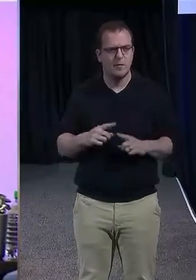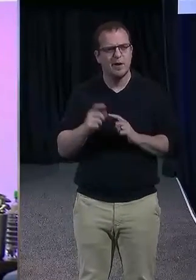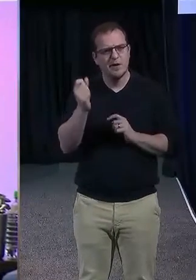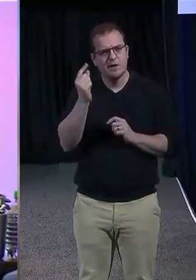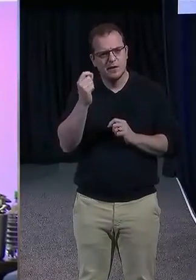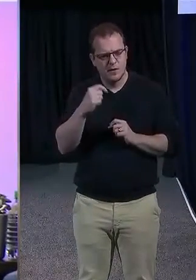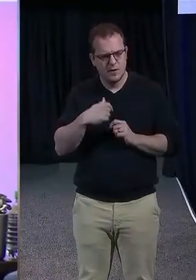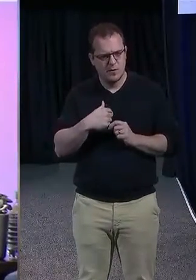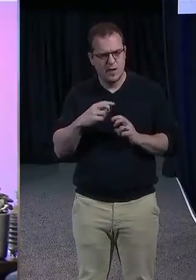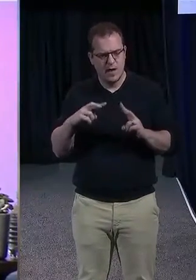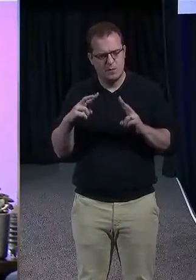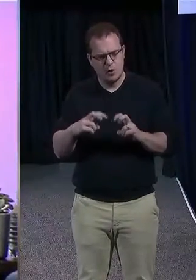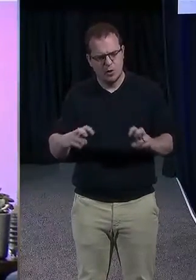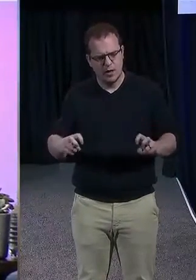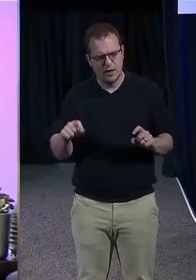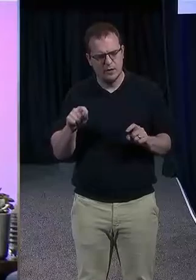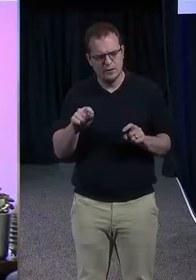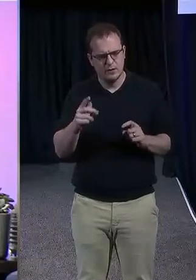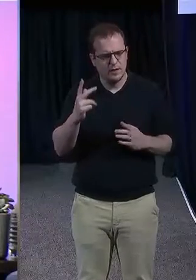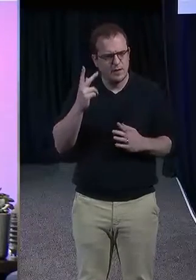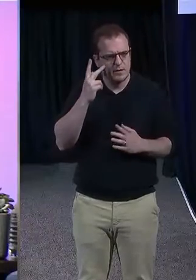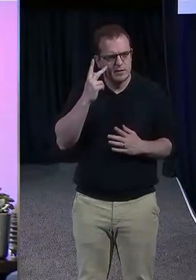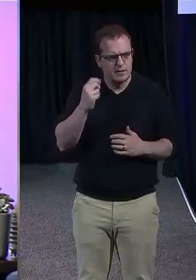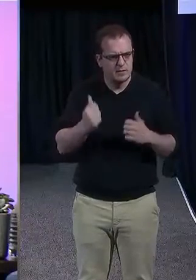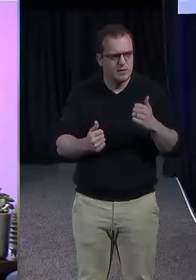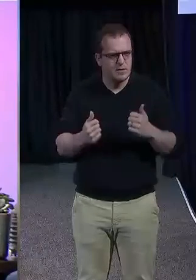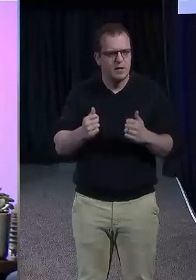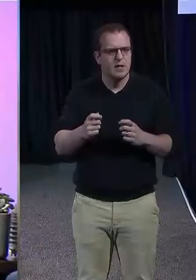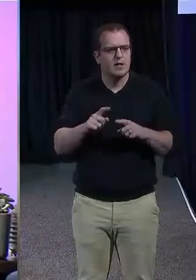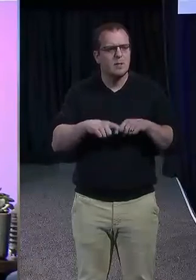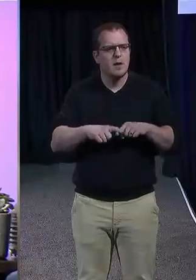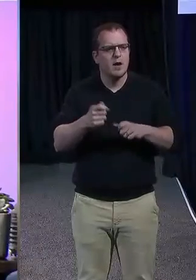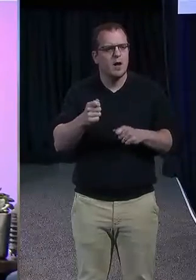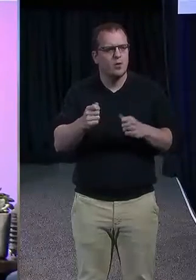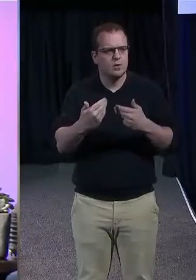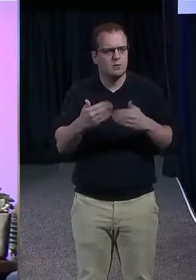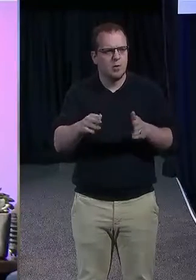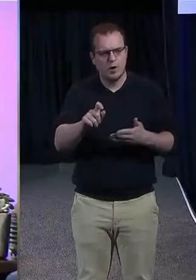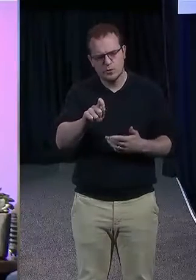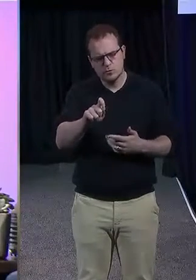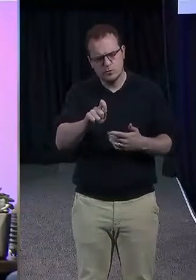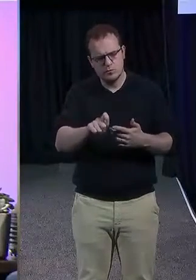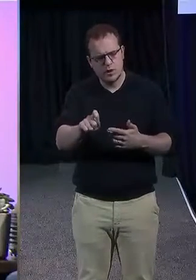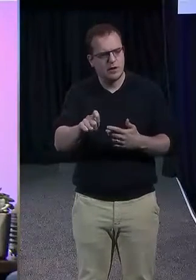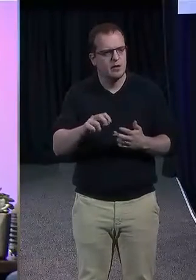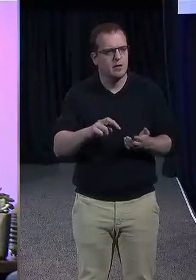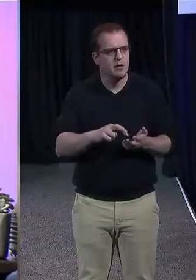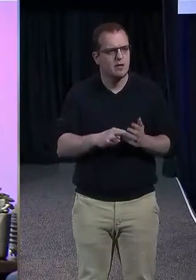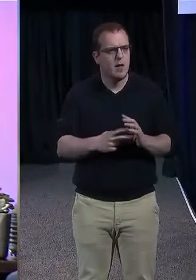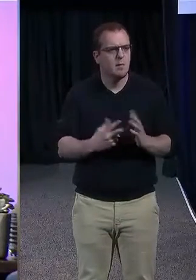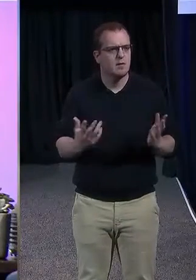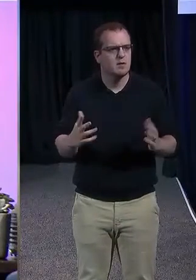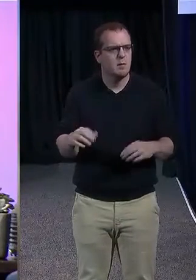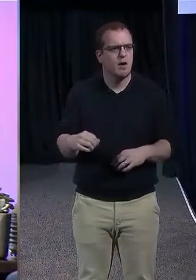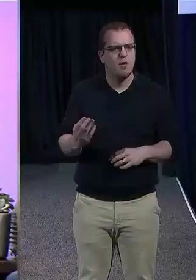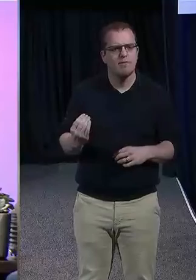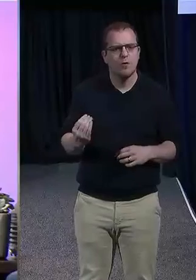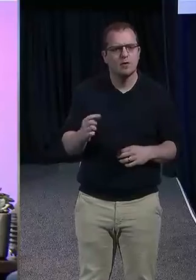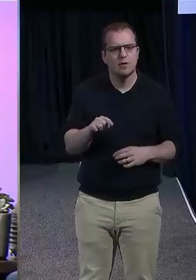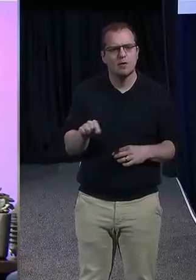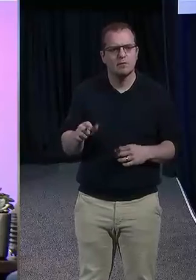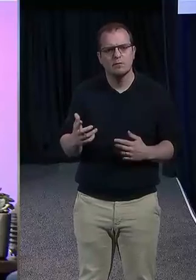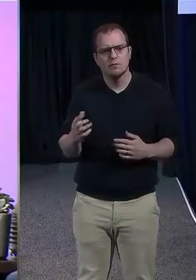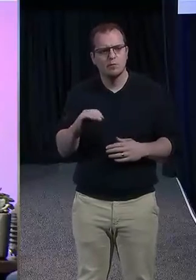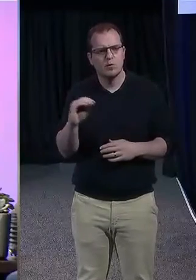the fact that depending on which box you check, about 13 to 14% of